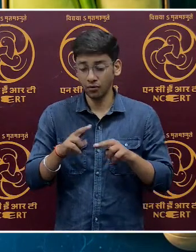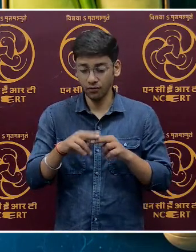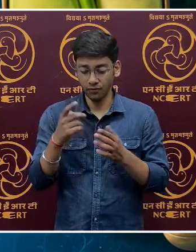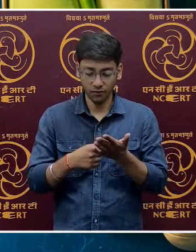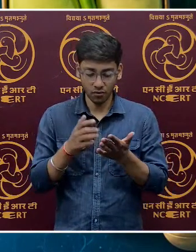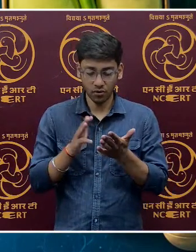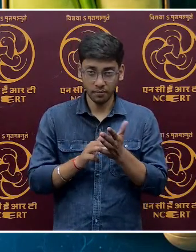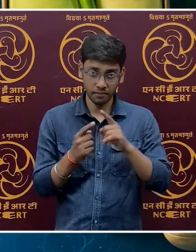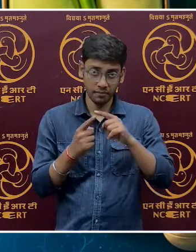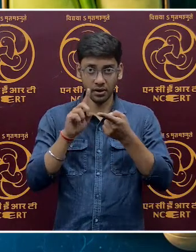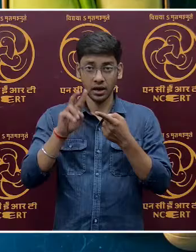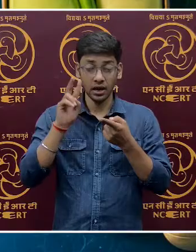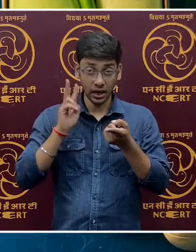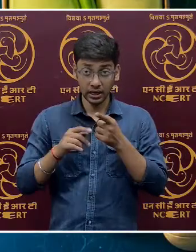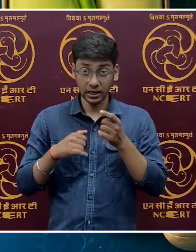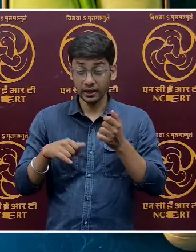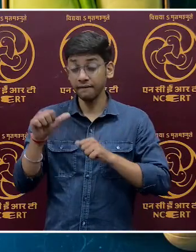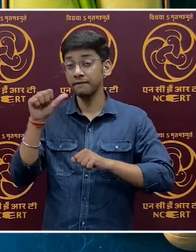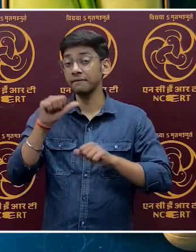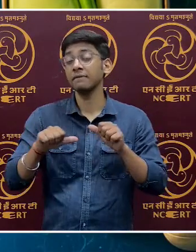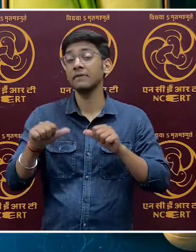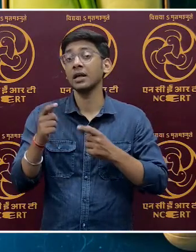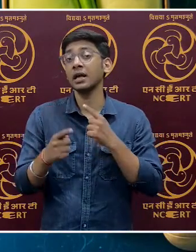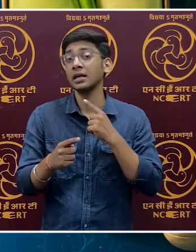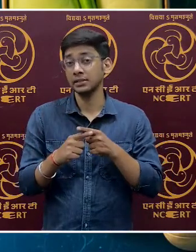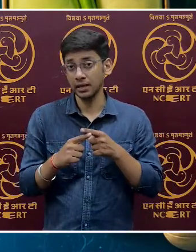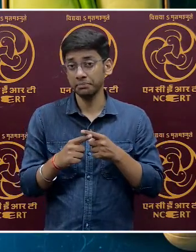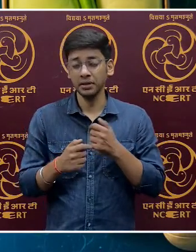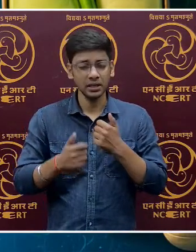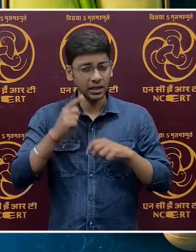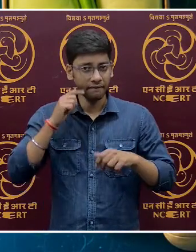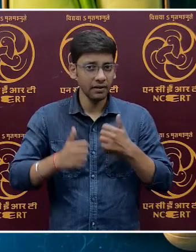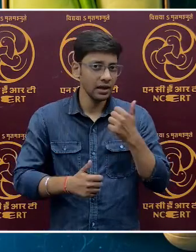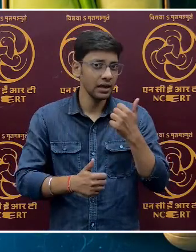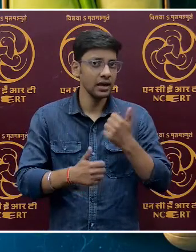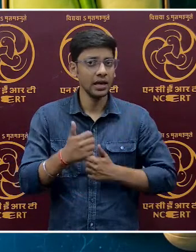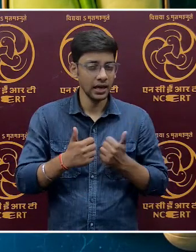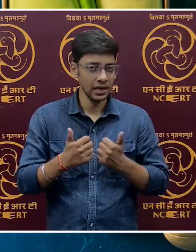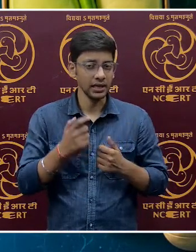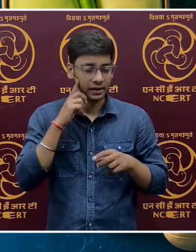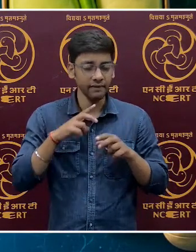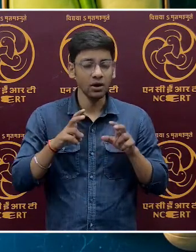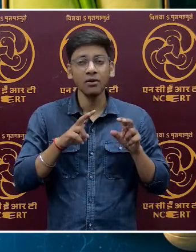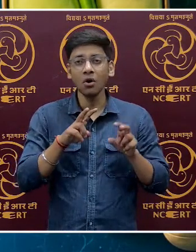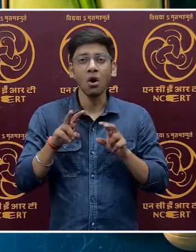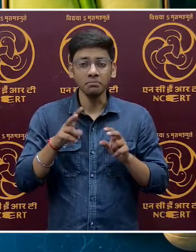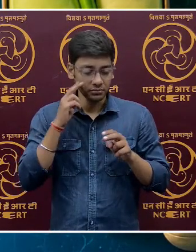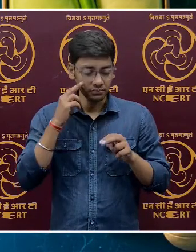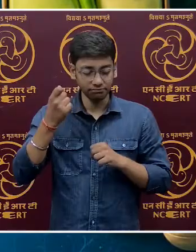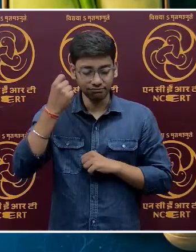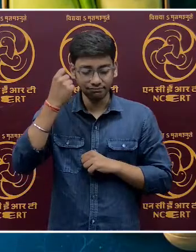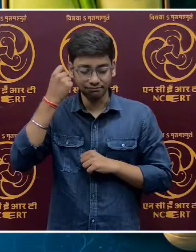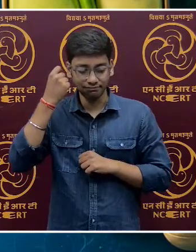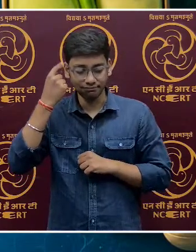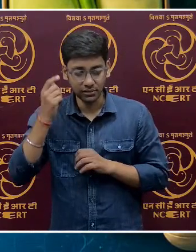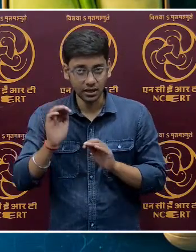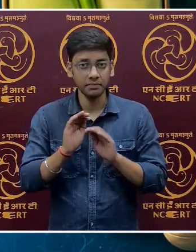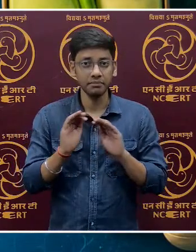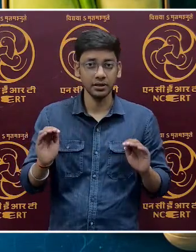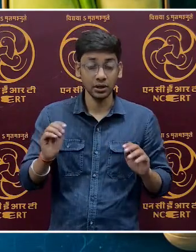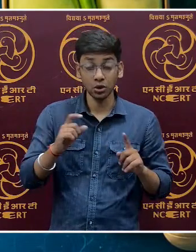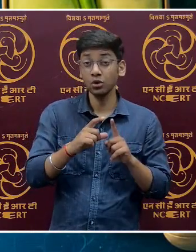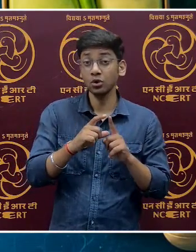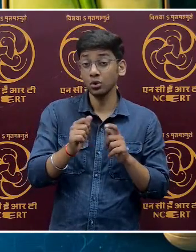talk about assessment, we used to talk about evaluation. So here you can able to observe within the understanding of the topic, within doing